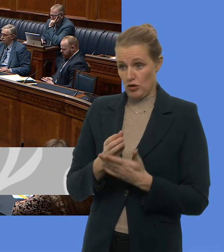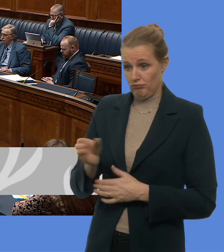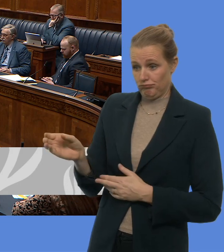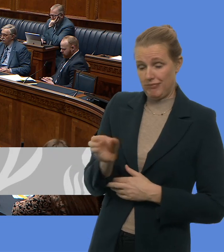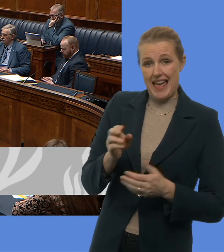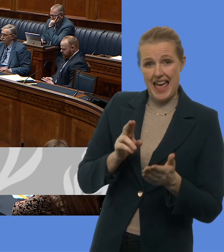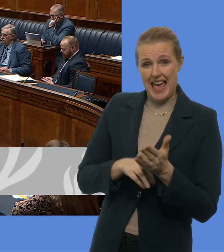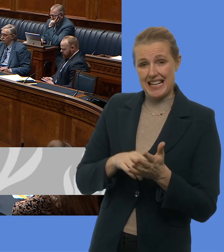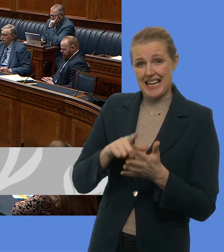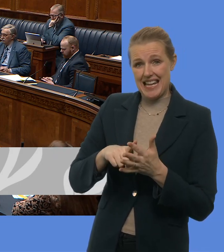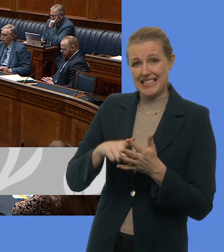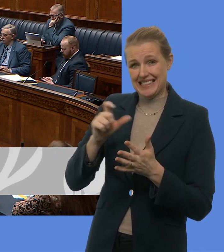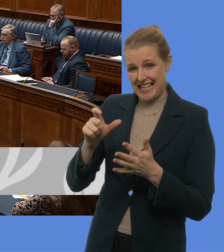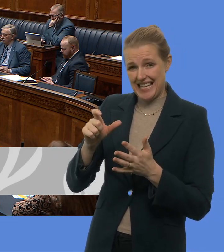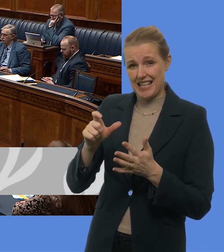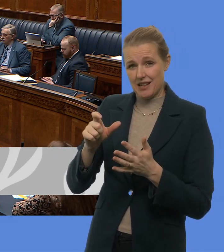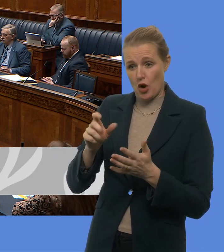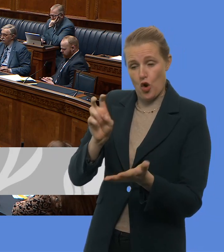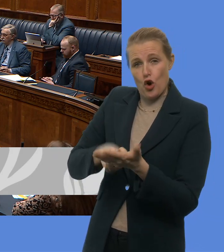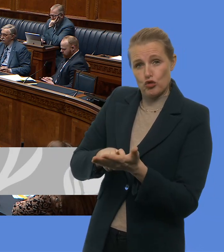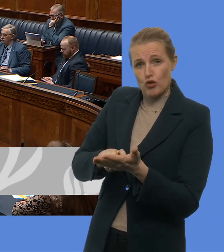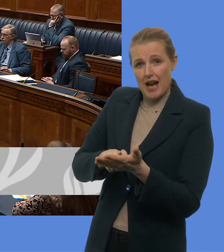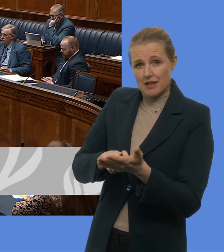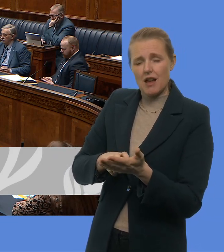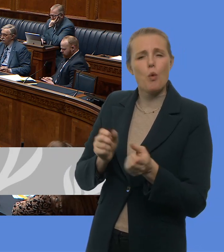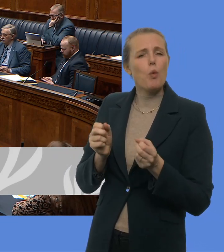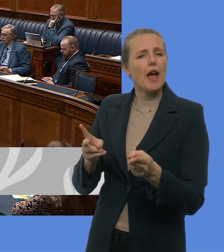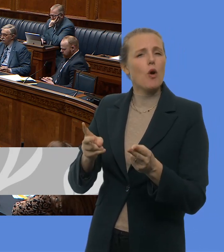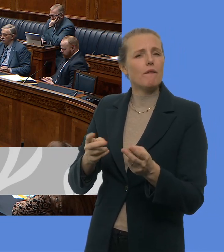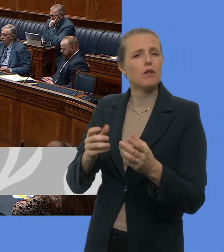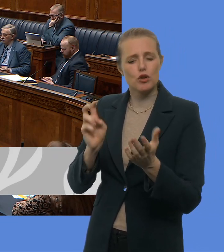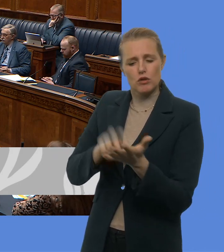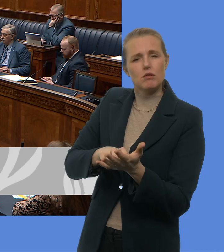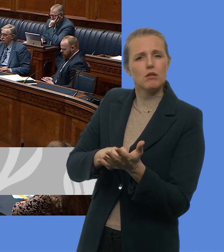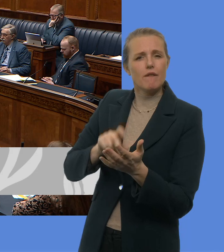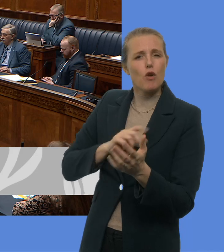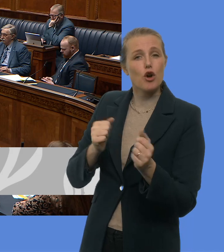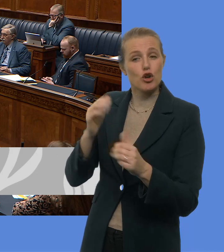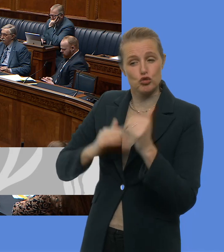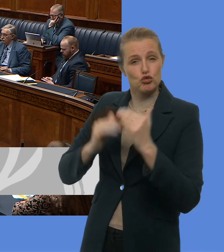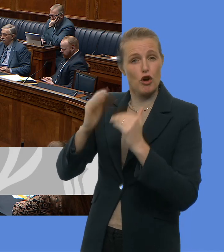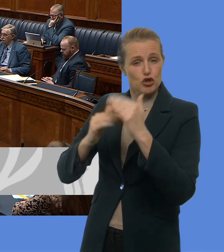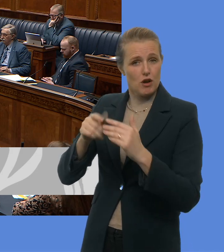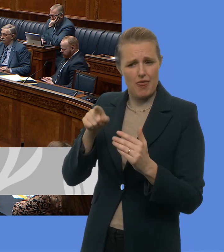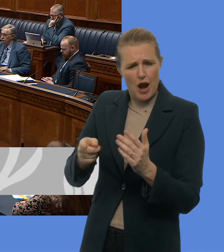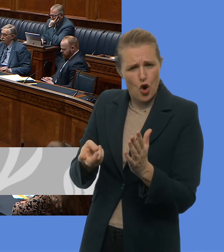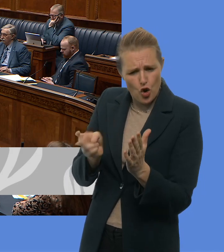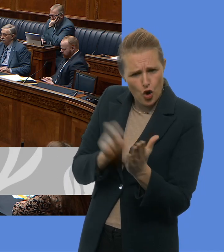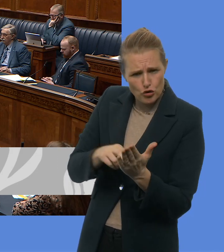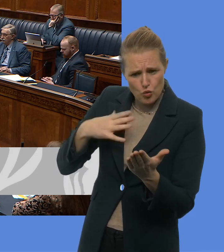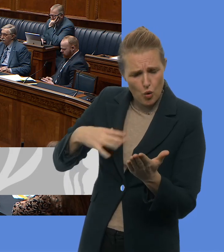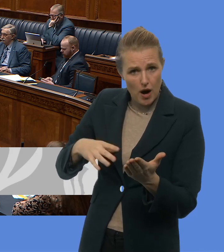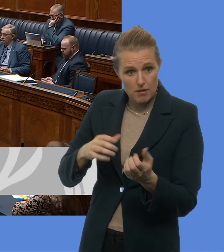form. That's a new engineering contract form of construction contract, which contains contractual requirements demanding